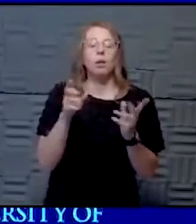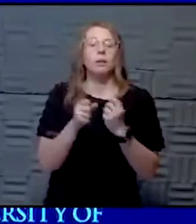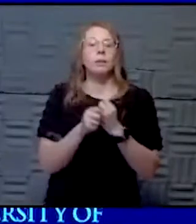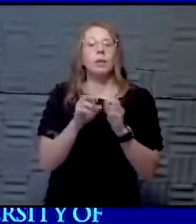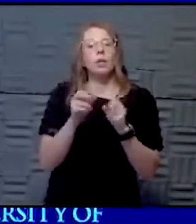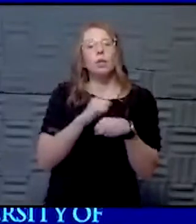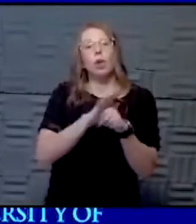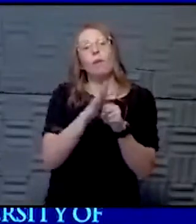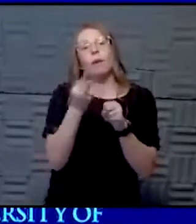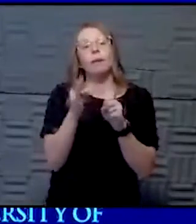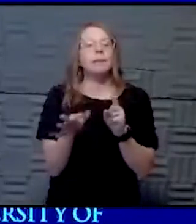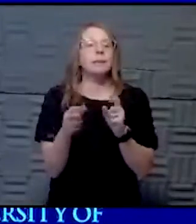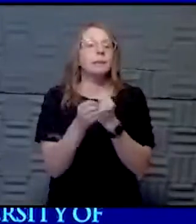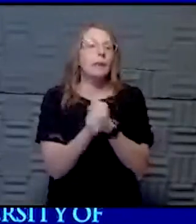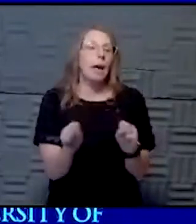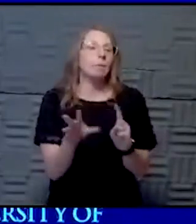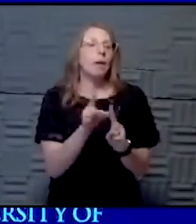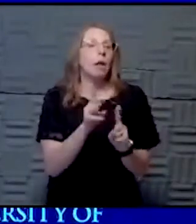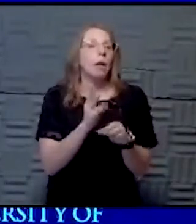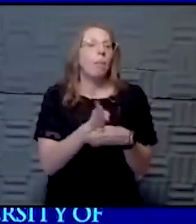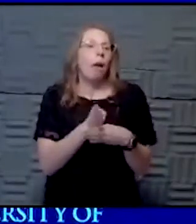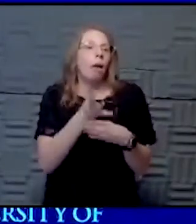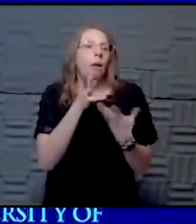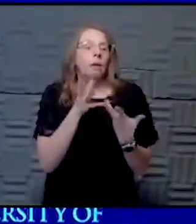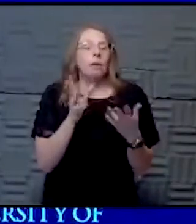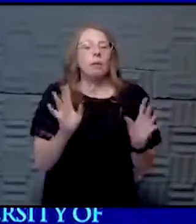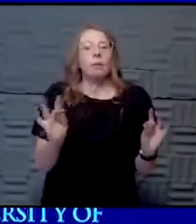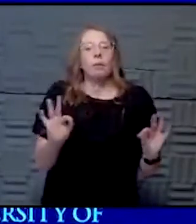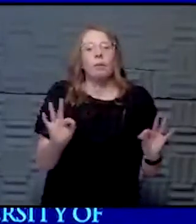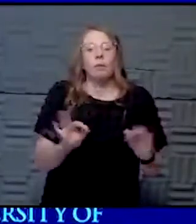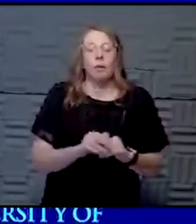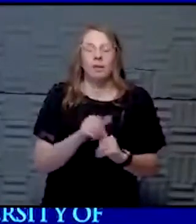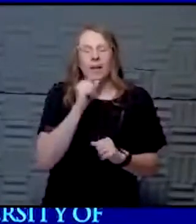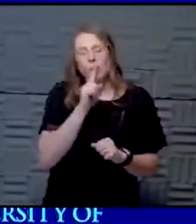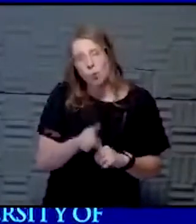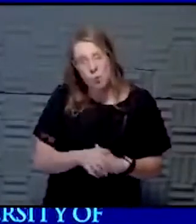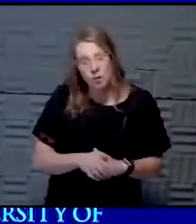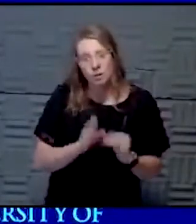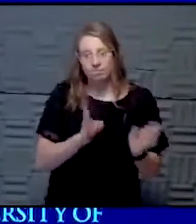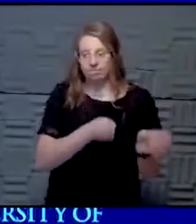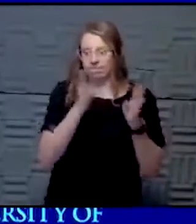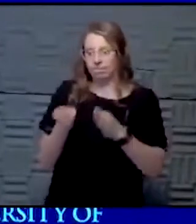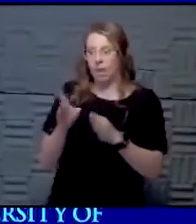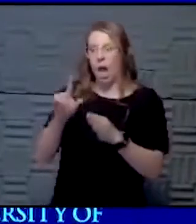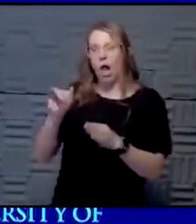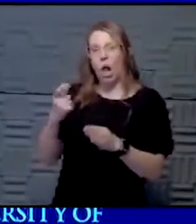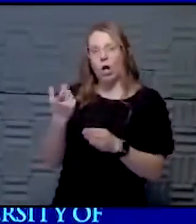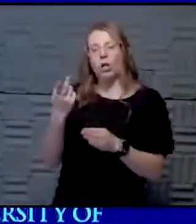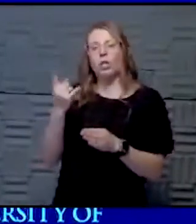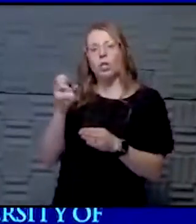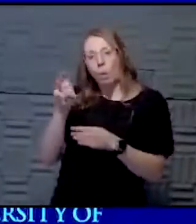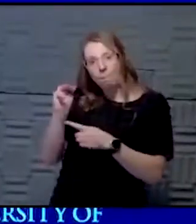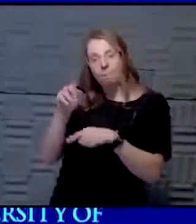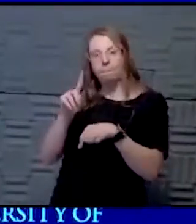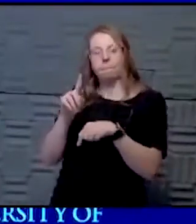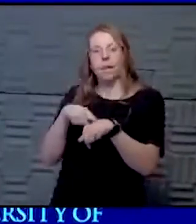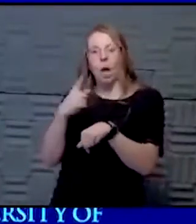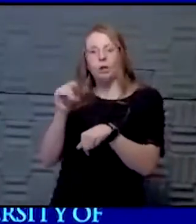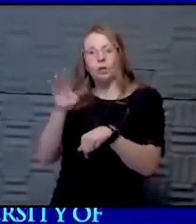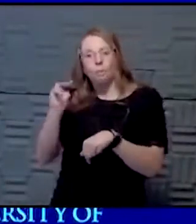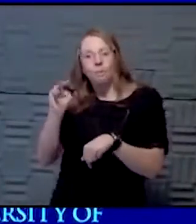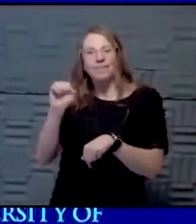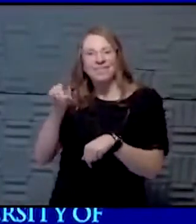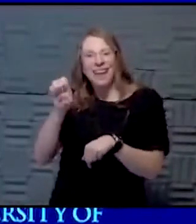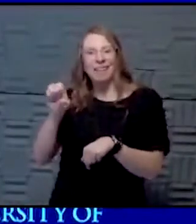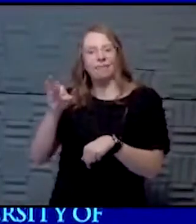even if you get it, it's just a mild case. That's just not true. The flip side of that is the long-term side effects of the vaccine. We've